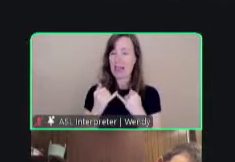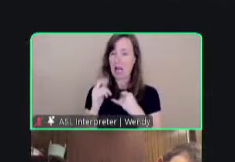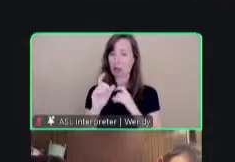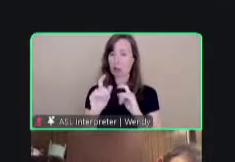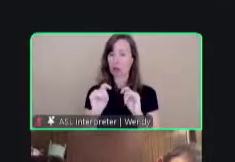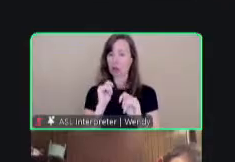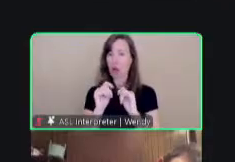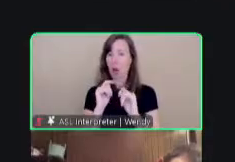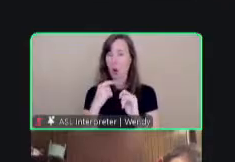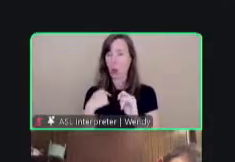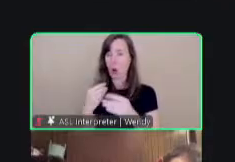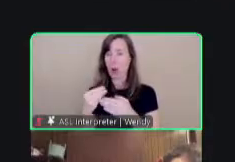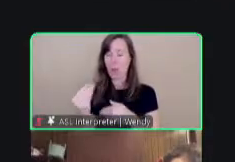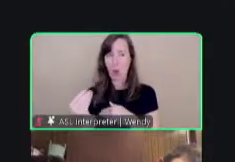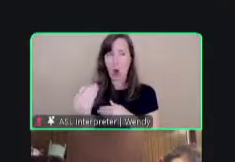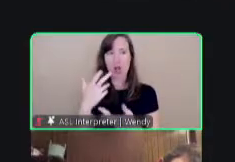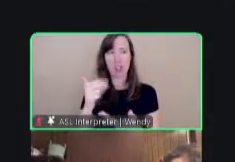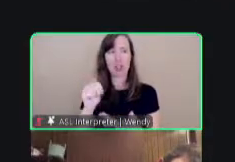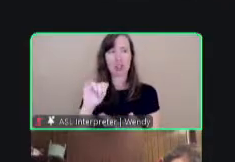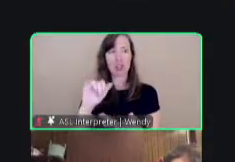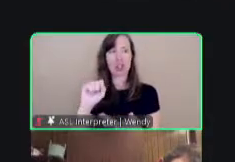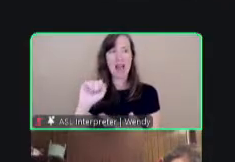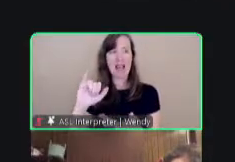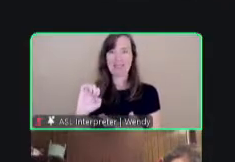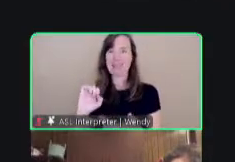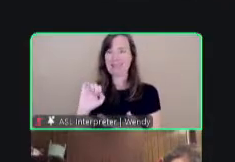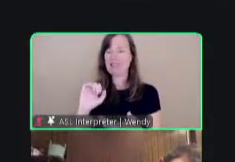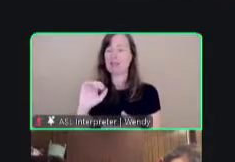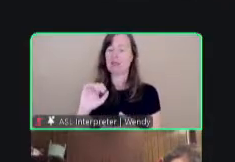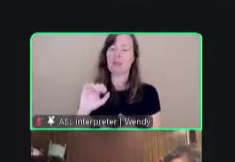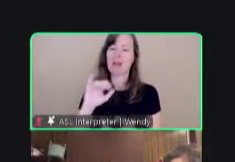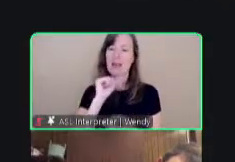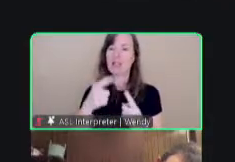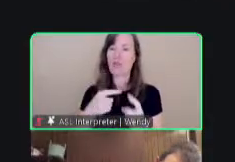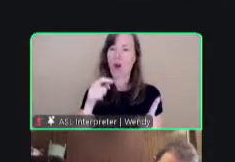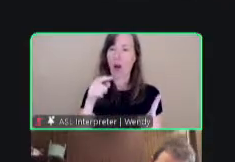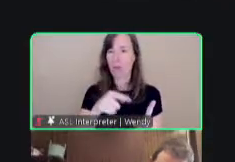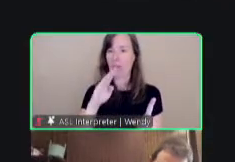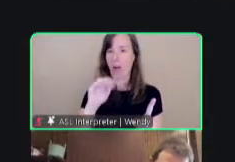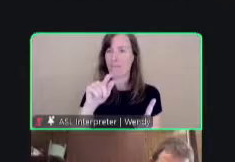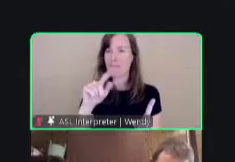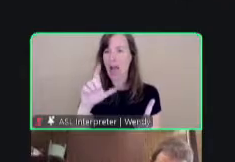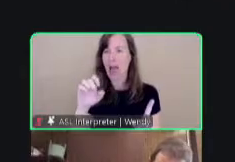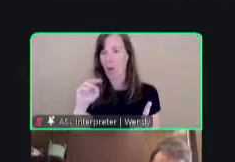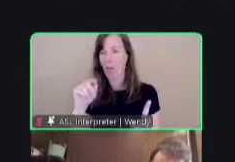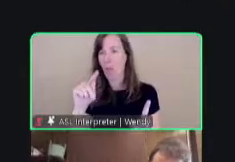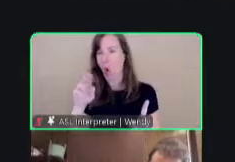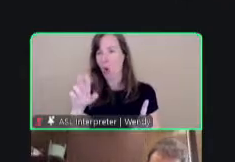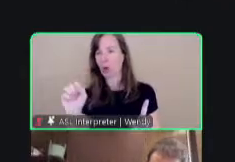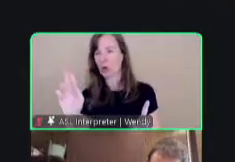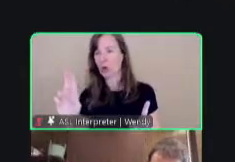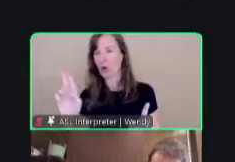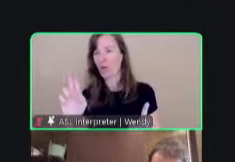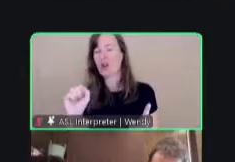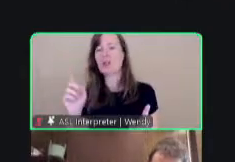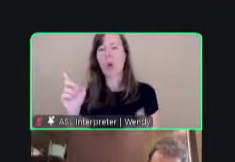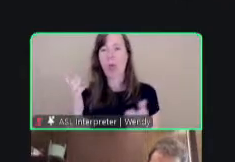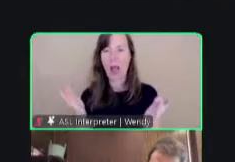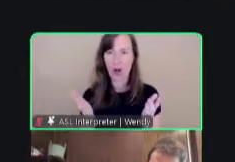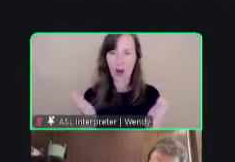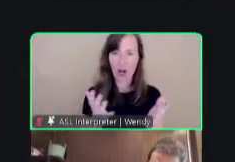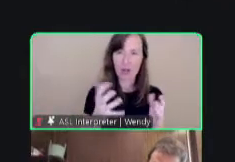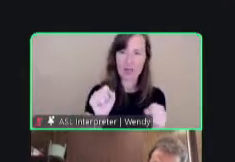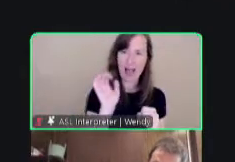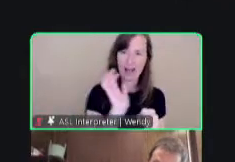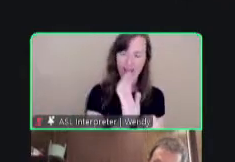have a university. So they encourage you to take the university, and we had our mechanic and